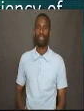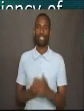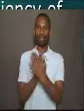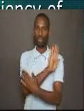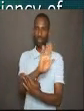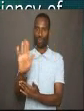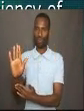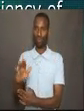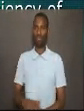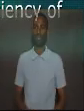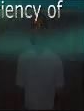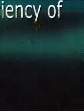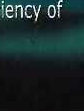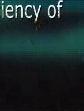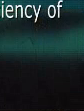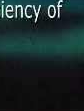Begin.